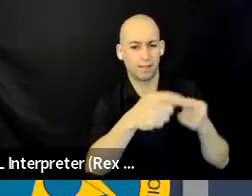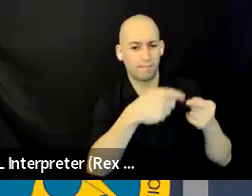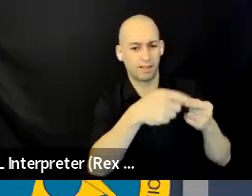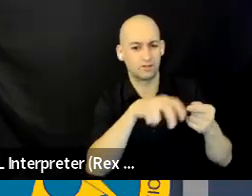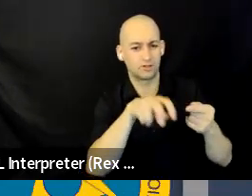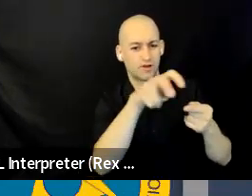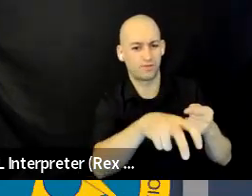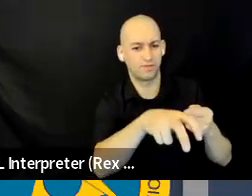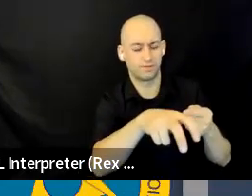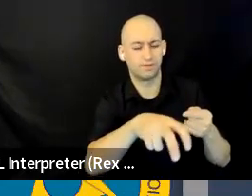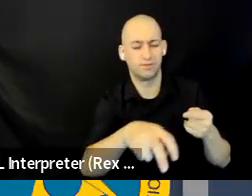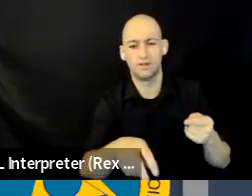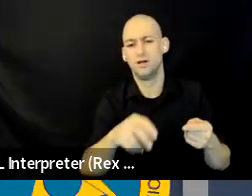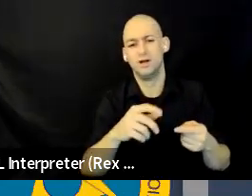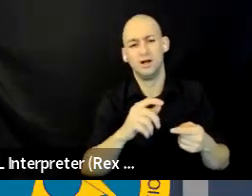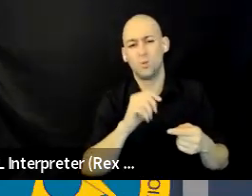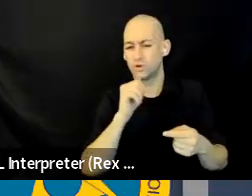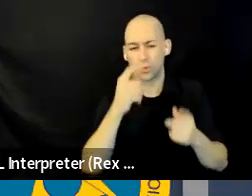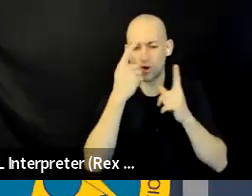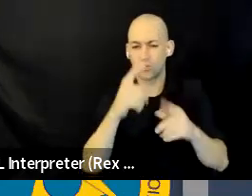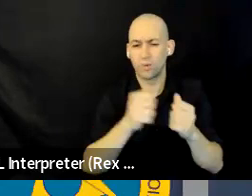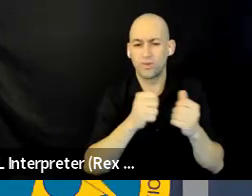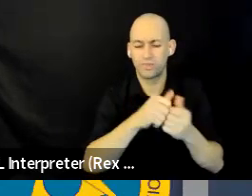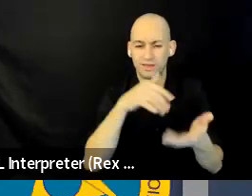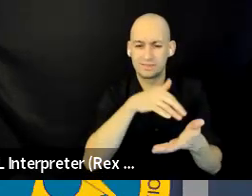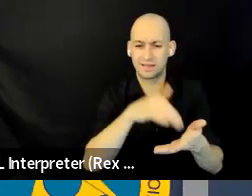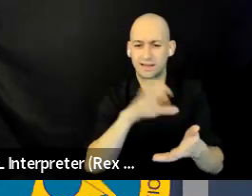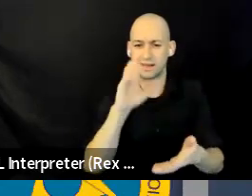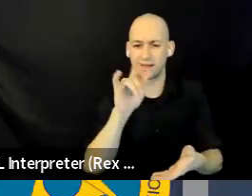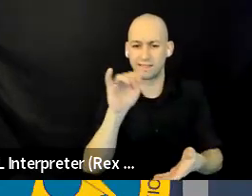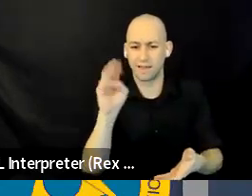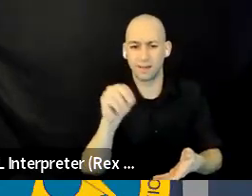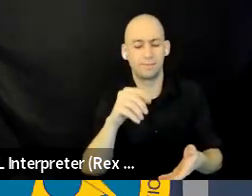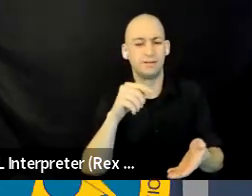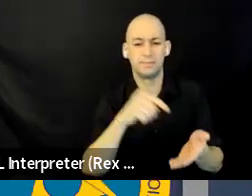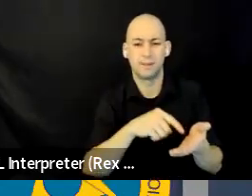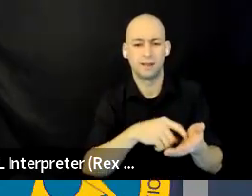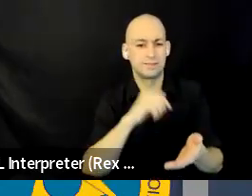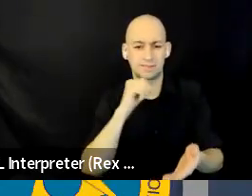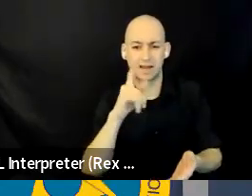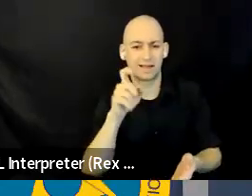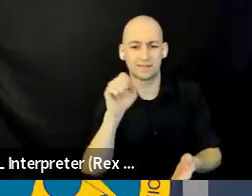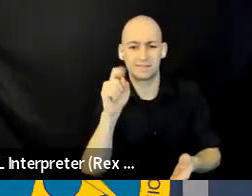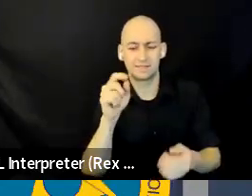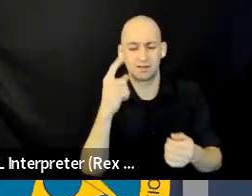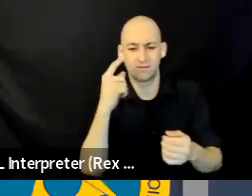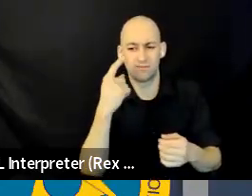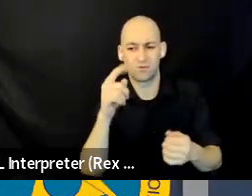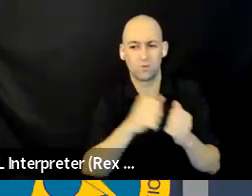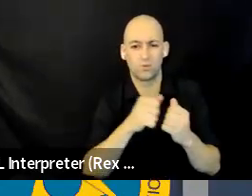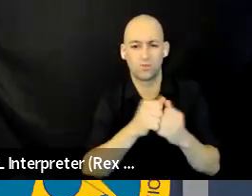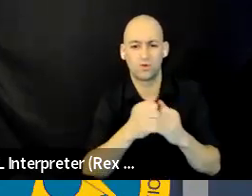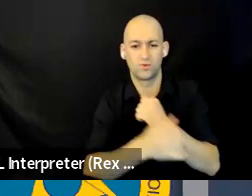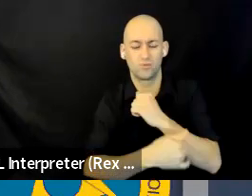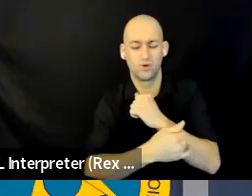we strongly disagree with the study's claim that induced demand does not exist for projects constructed in rural areas. In fact, a